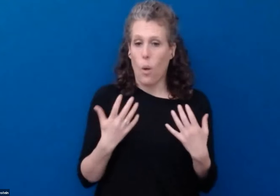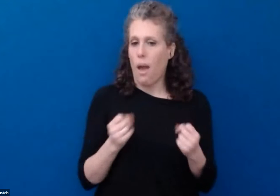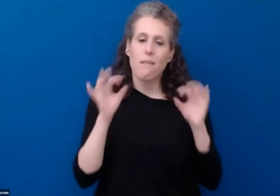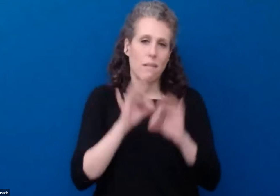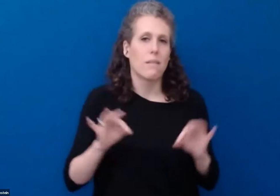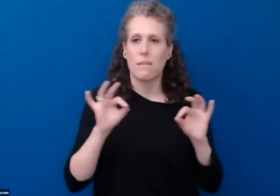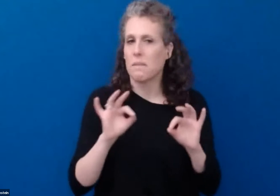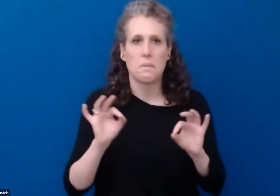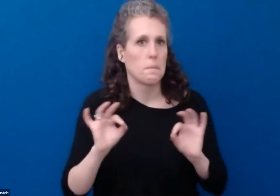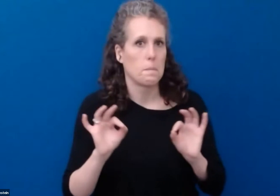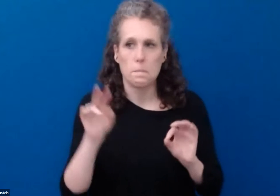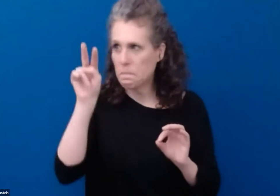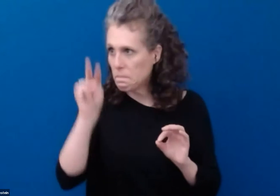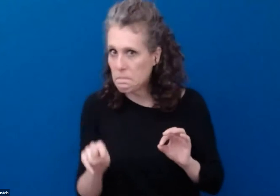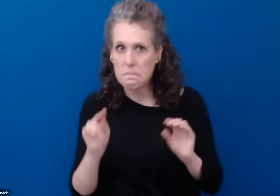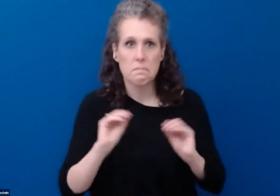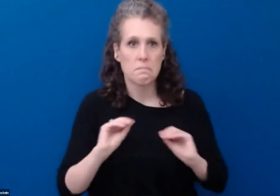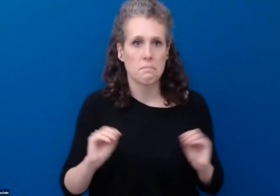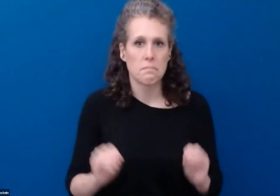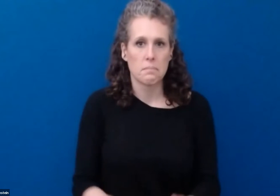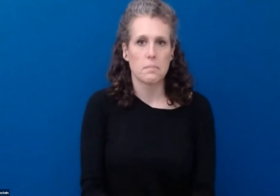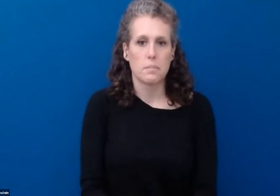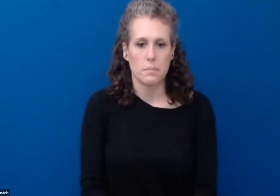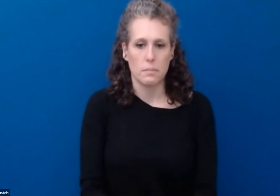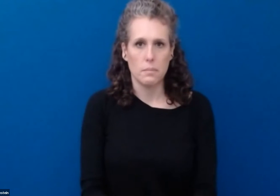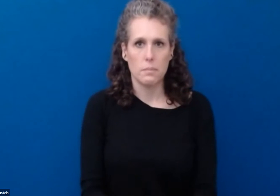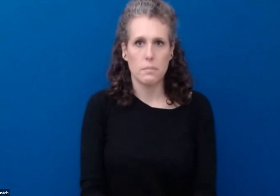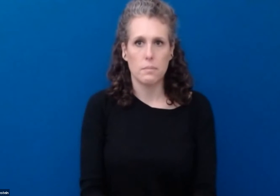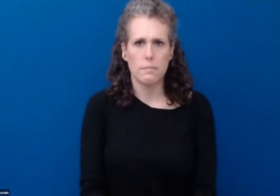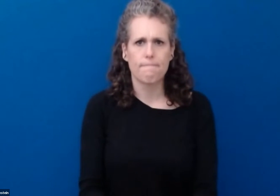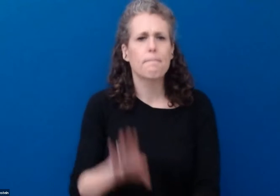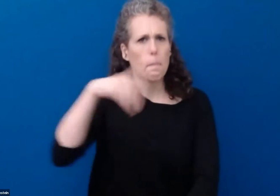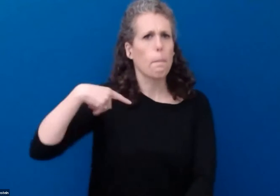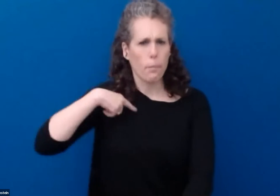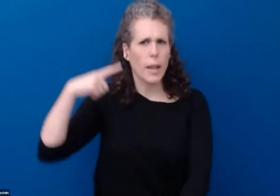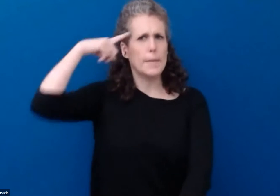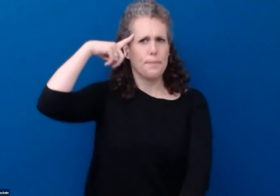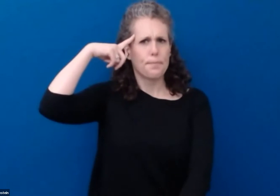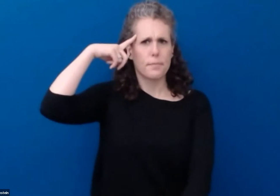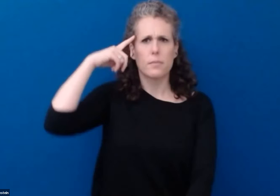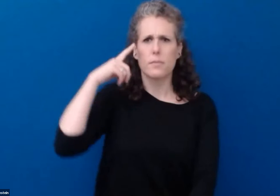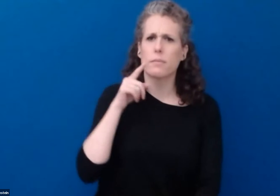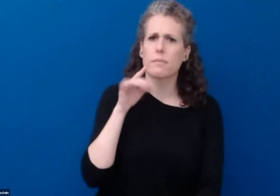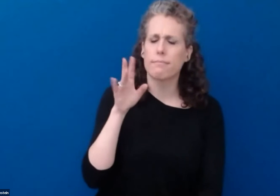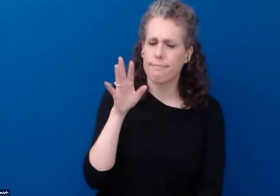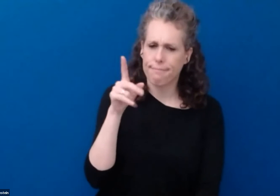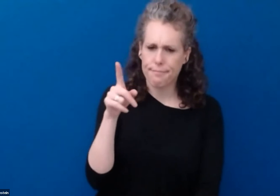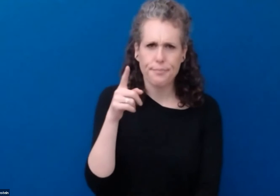Yeah, I one thought, Joachim here. It was mentioned owning